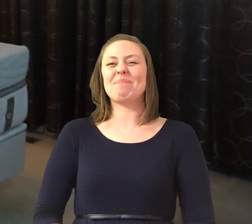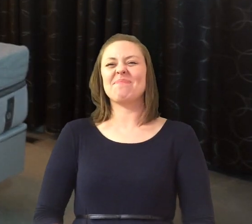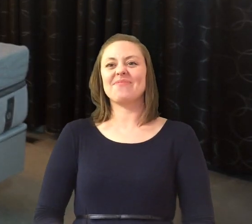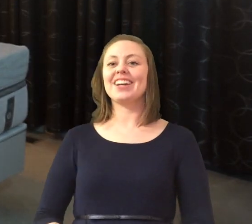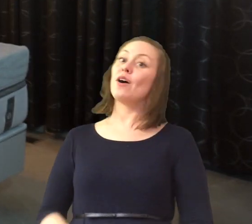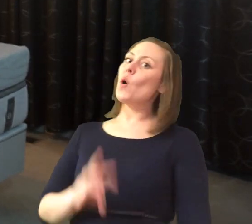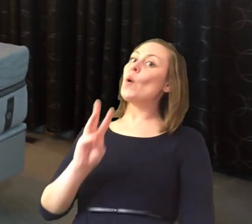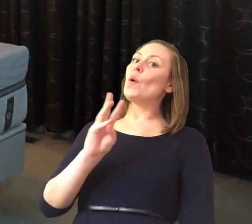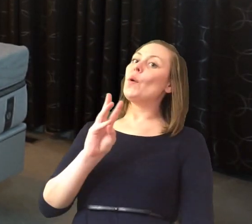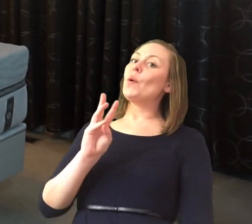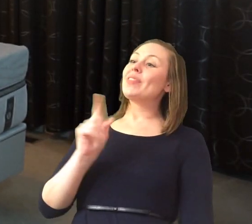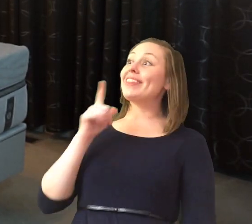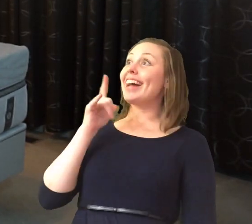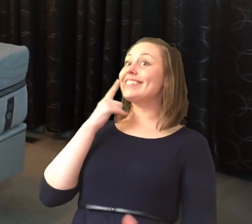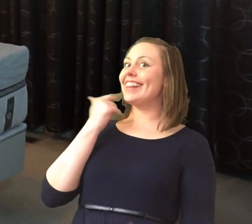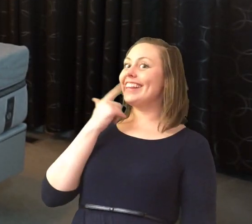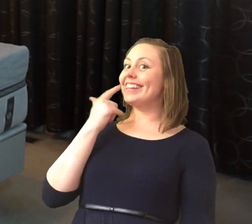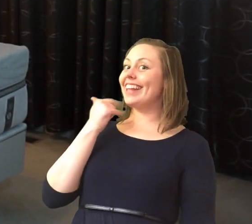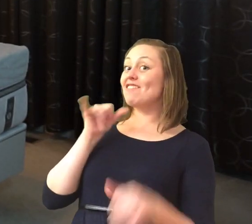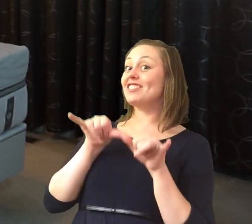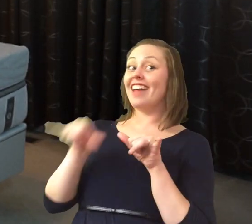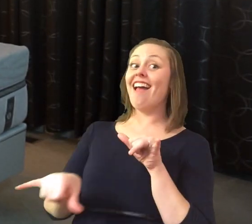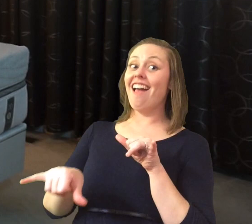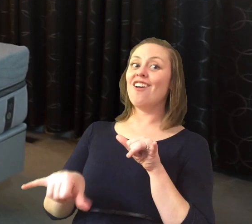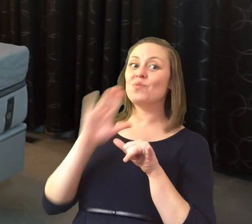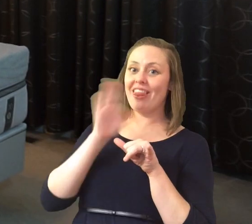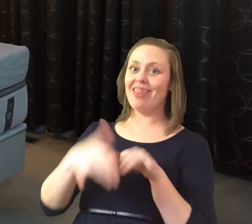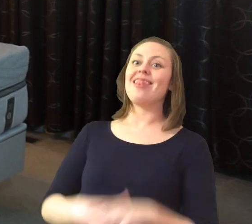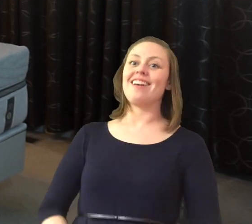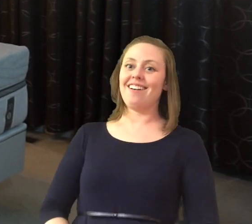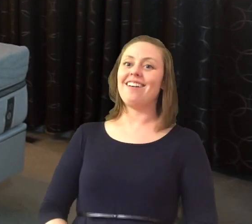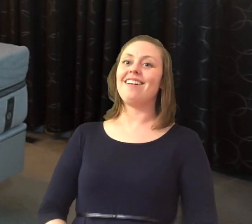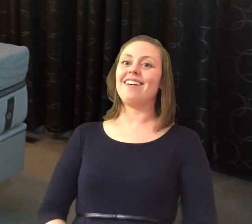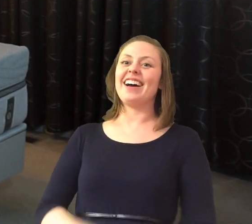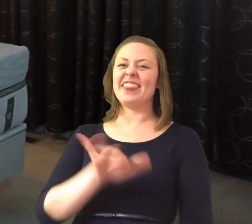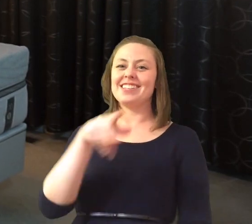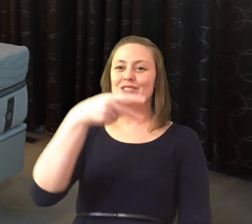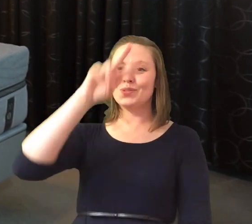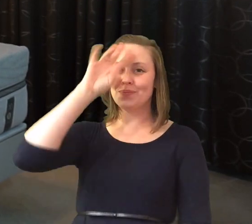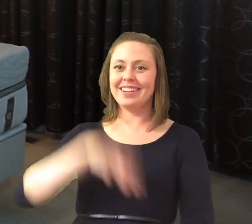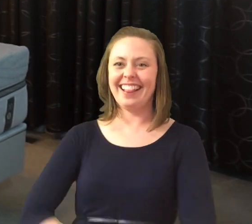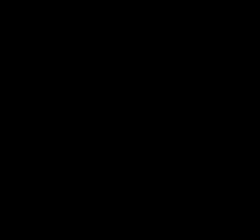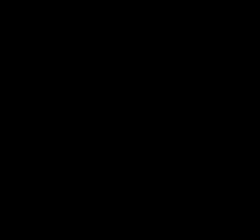Well, that laugh is definitely staying. Oh, that was stupid.